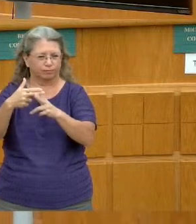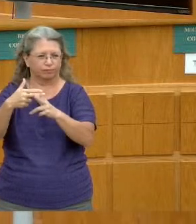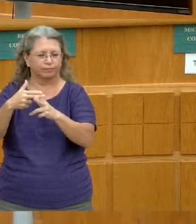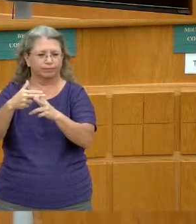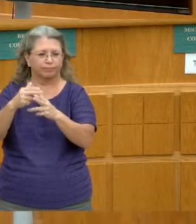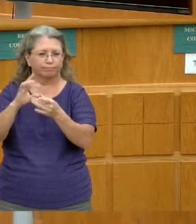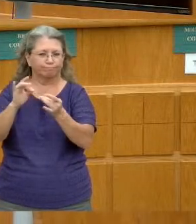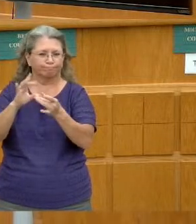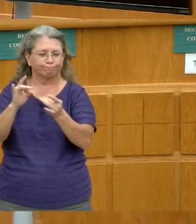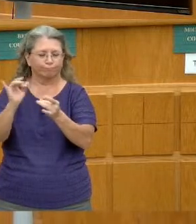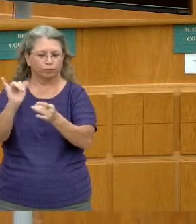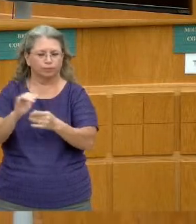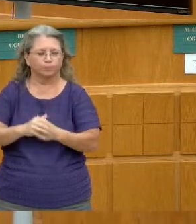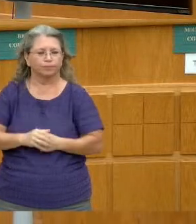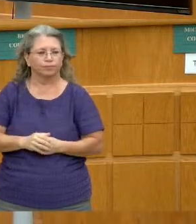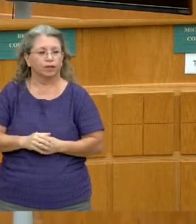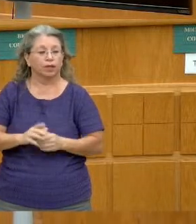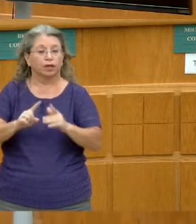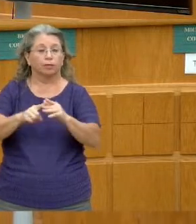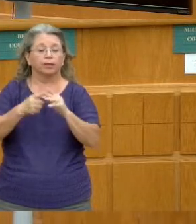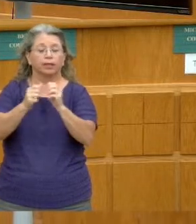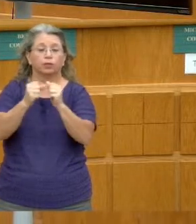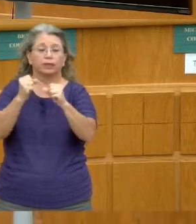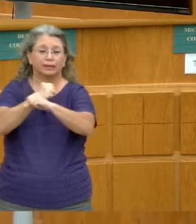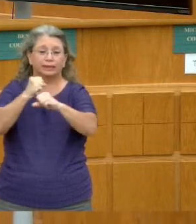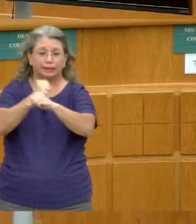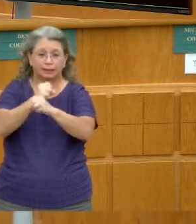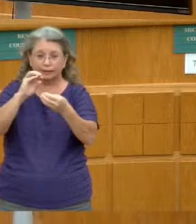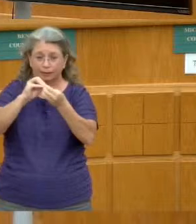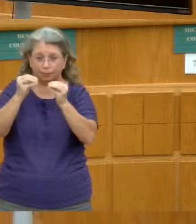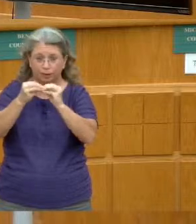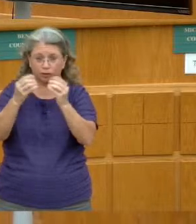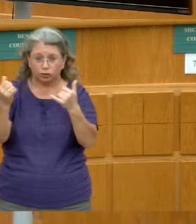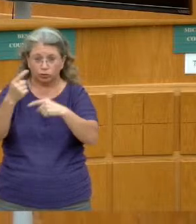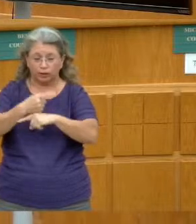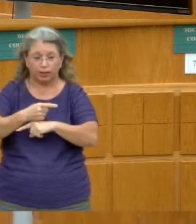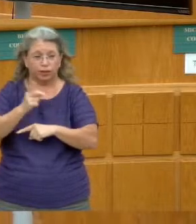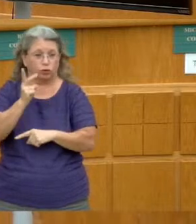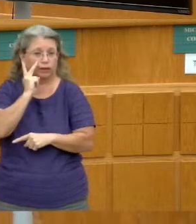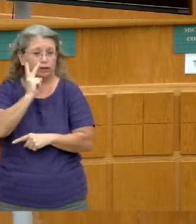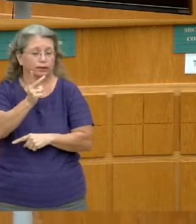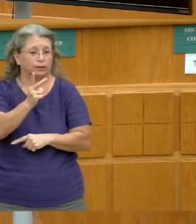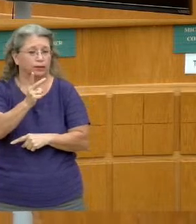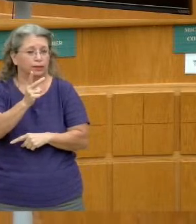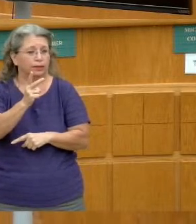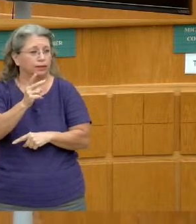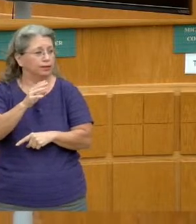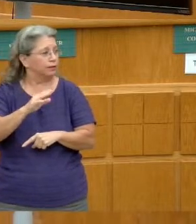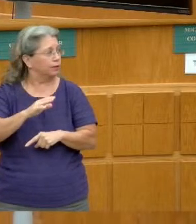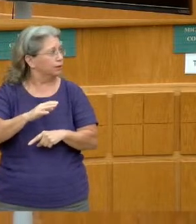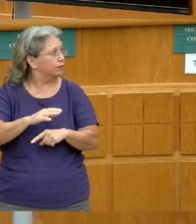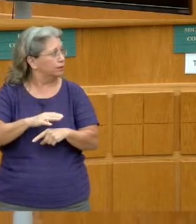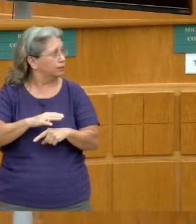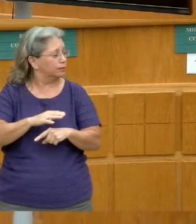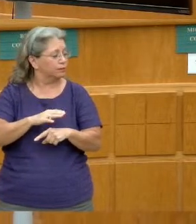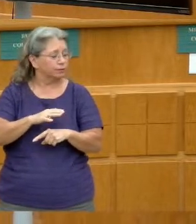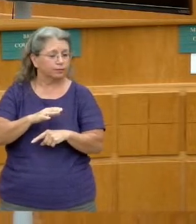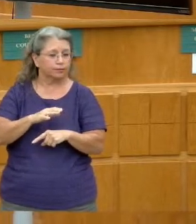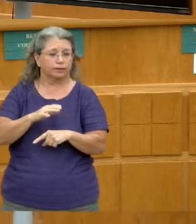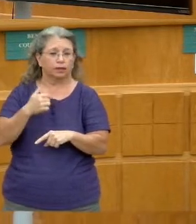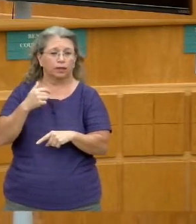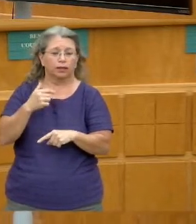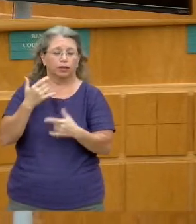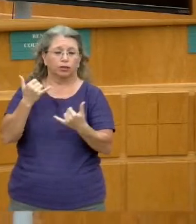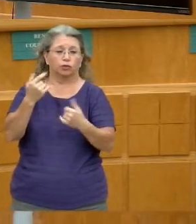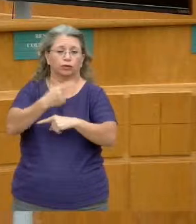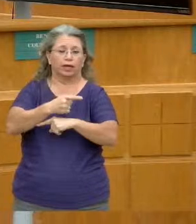Okay, so let's begin with the statistics. Today, you can see in the far right, we're reporting